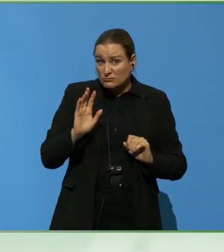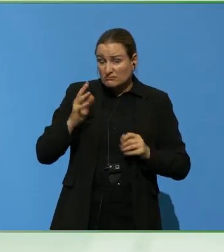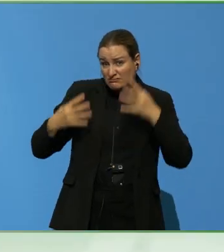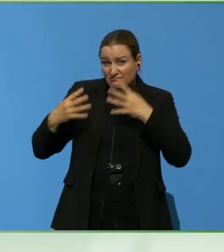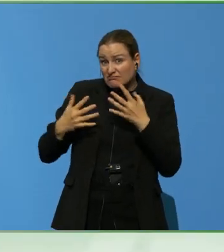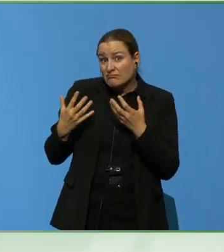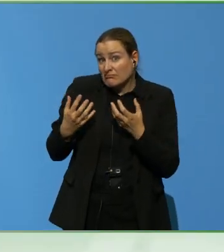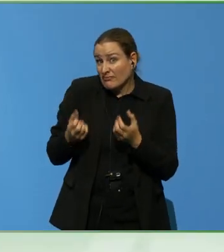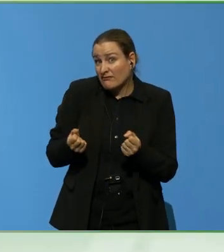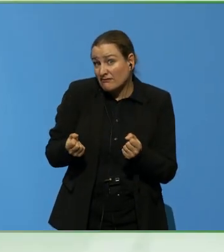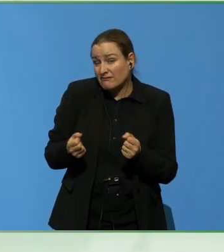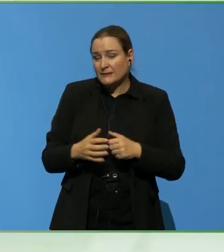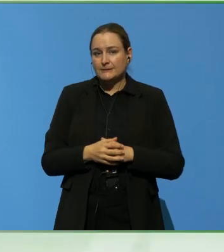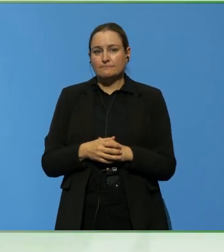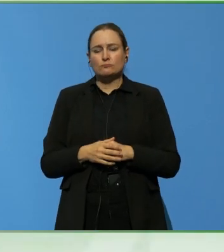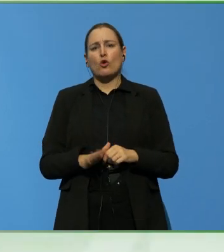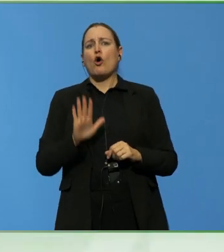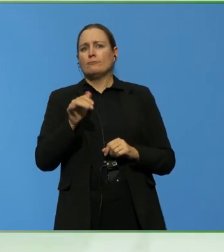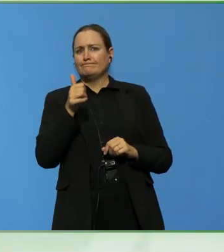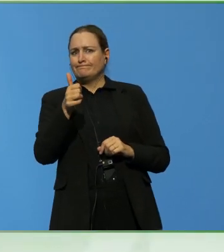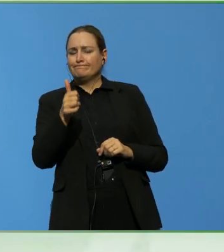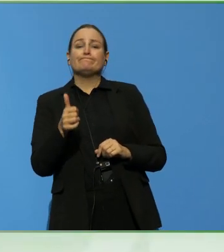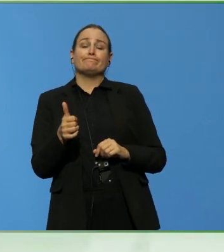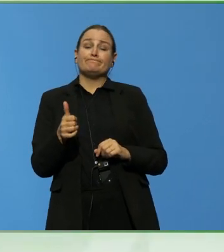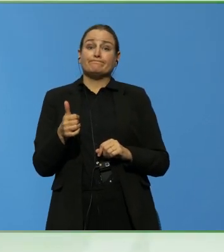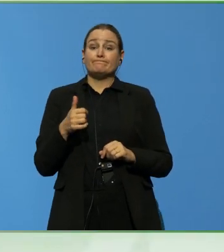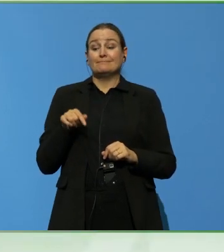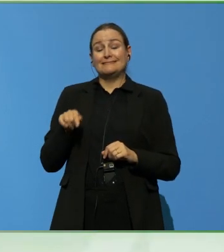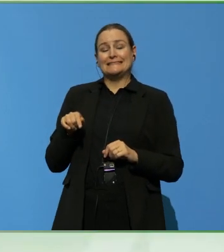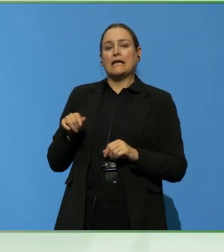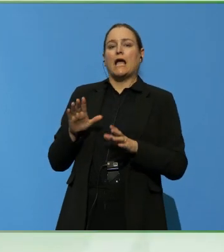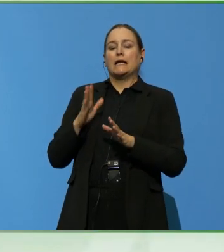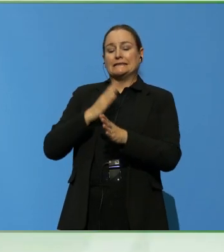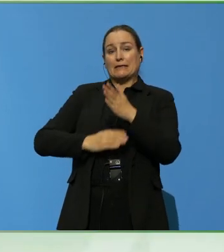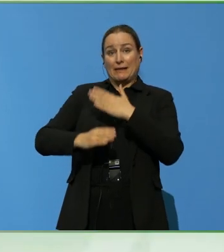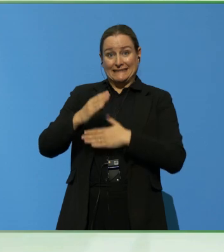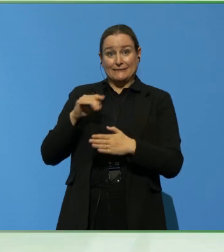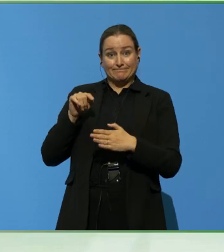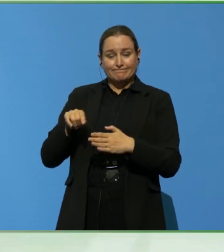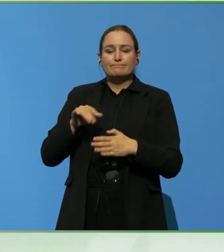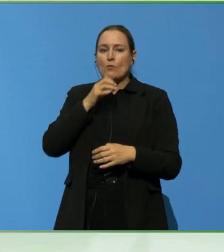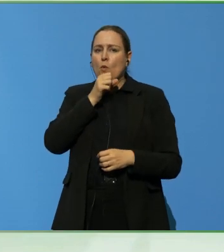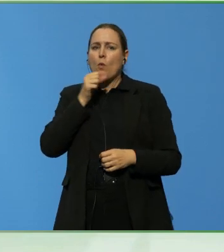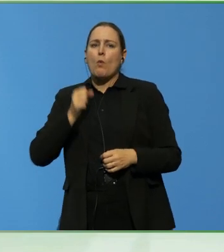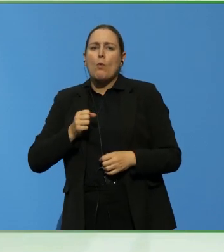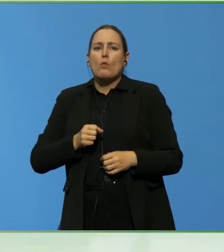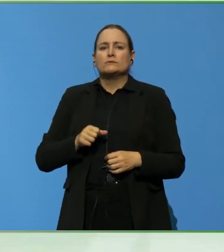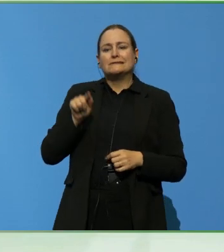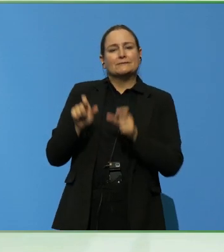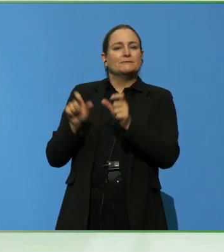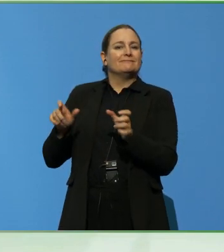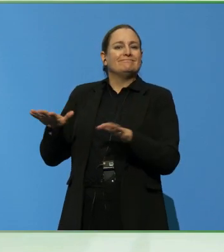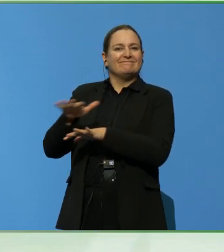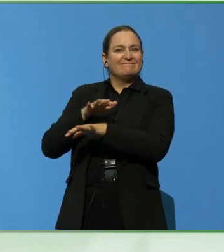you. Thank you for your question. We have the Aging Disability Diversity Task Force that we established under the